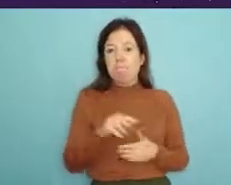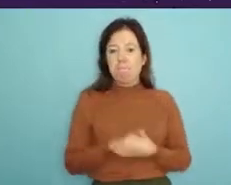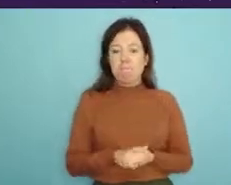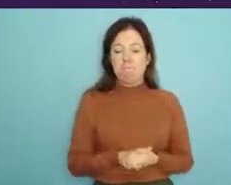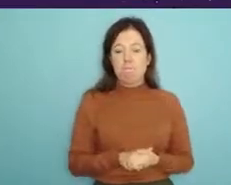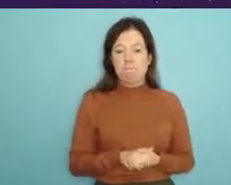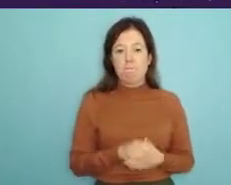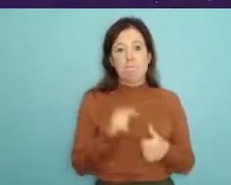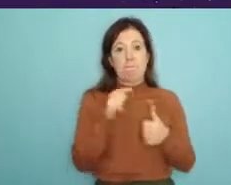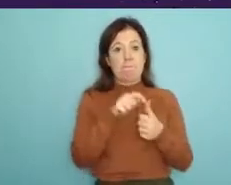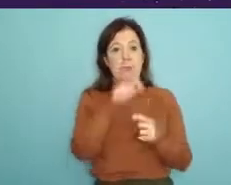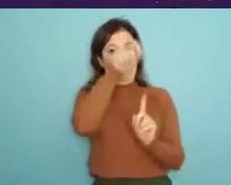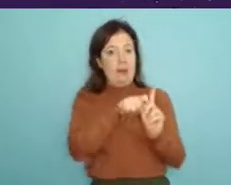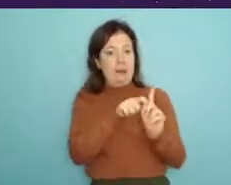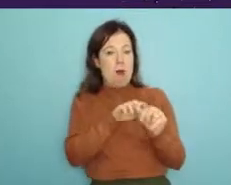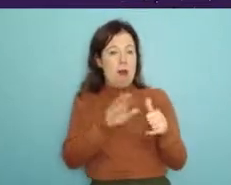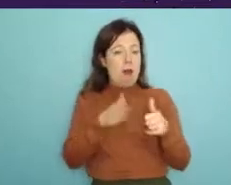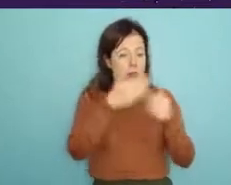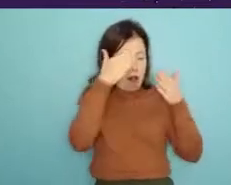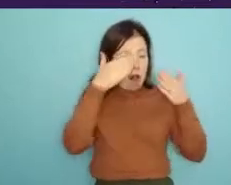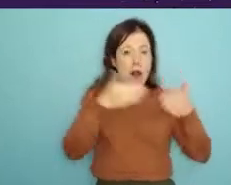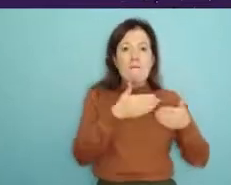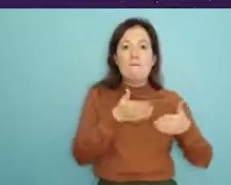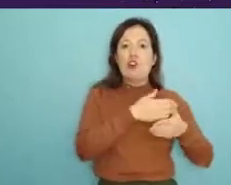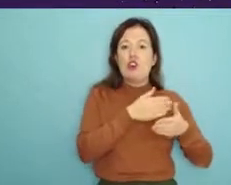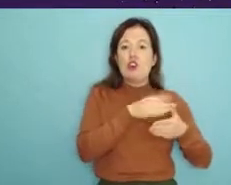Put people first.